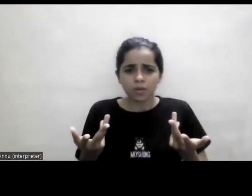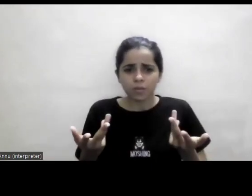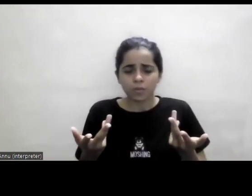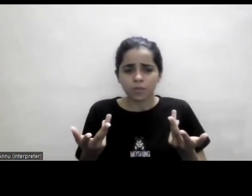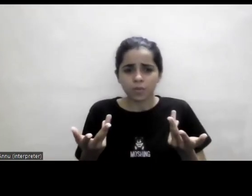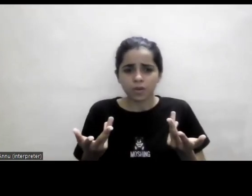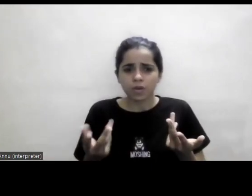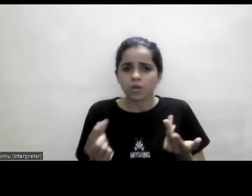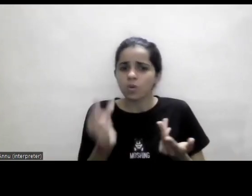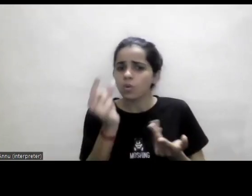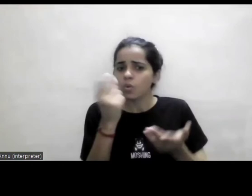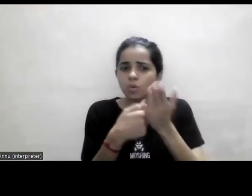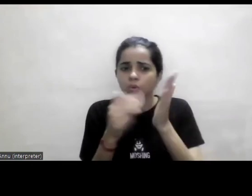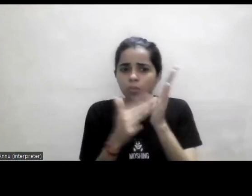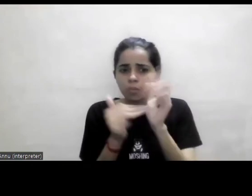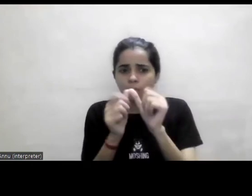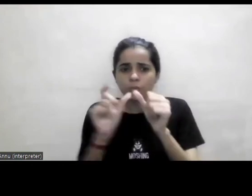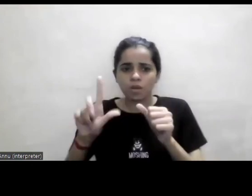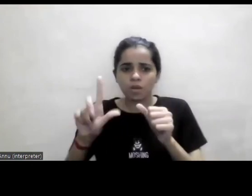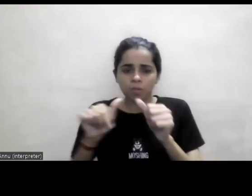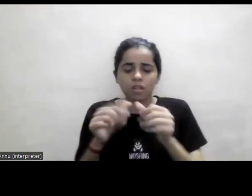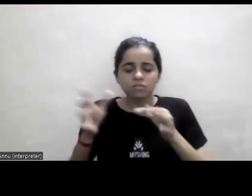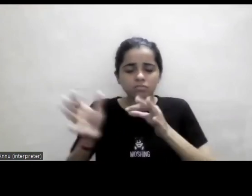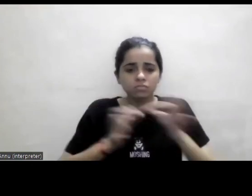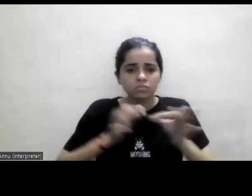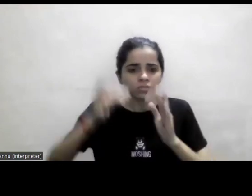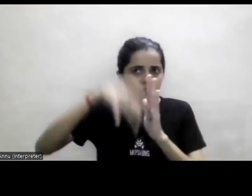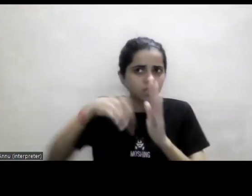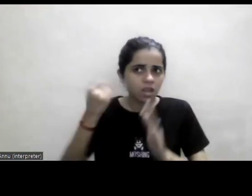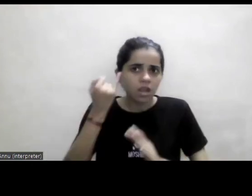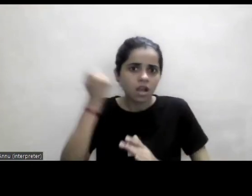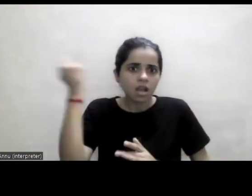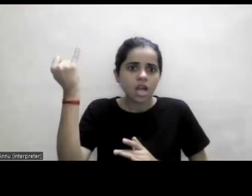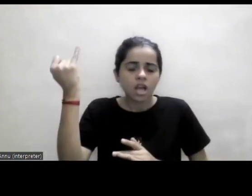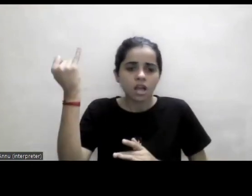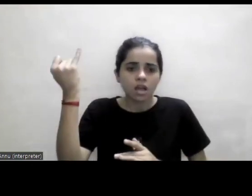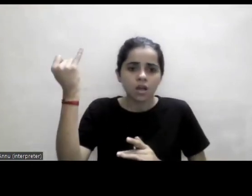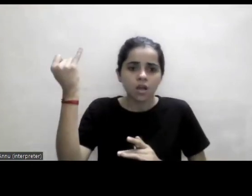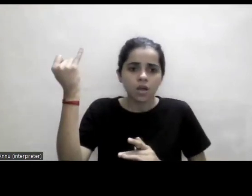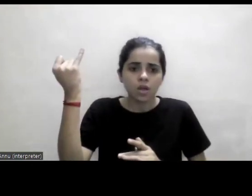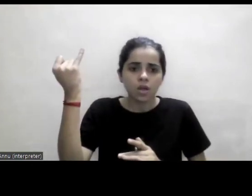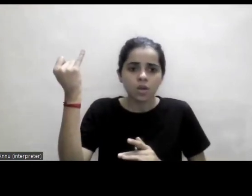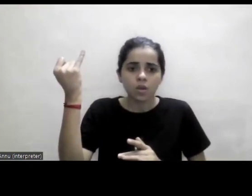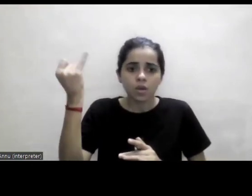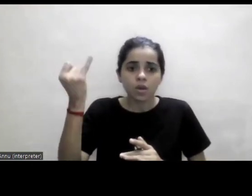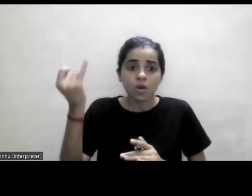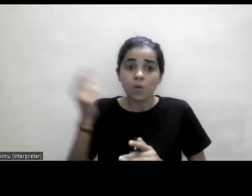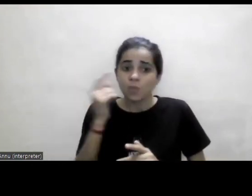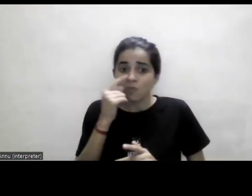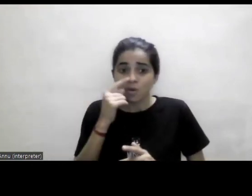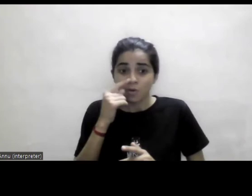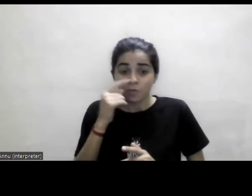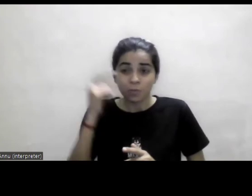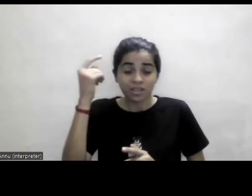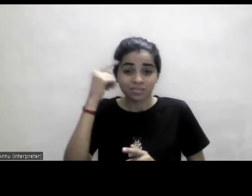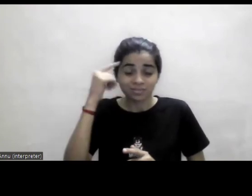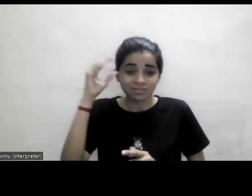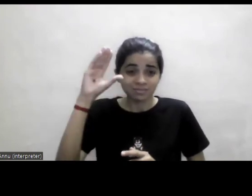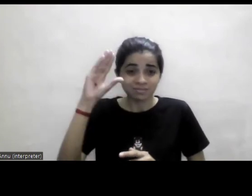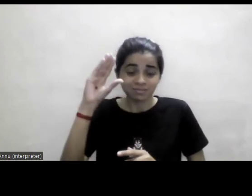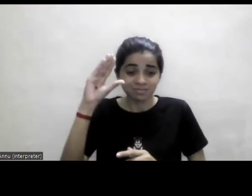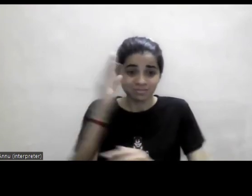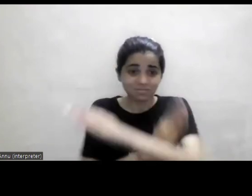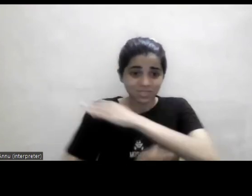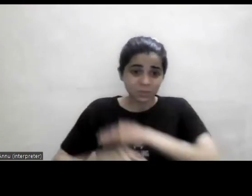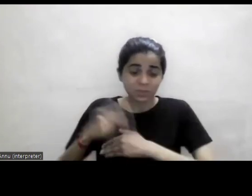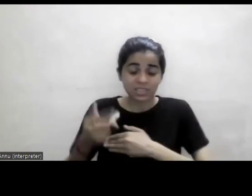Urmila in that film would describe this idea of a woman who is mentally disabled getting